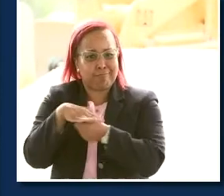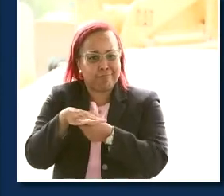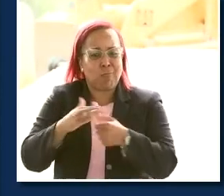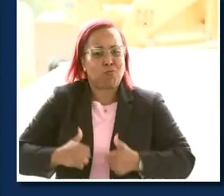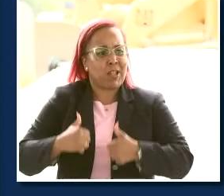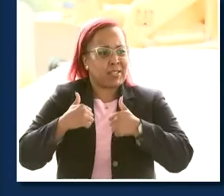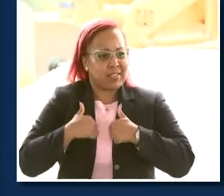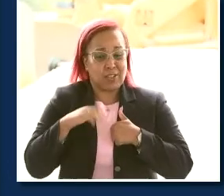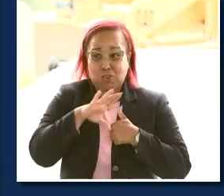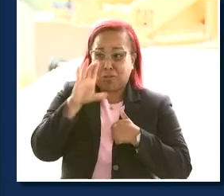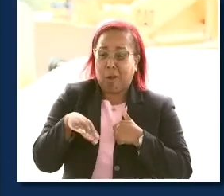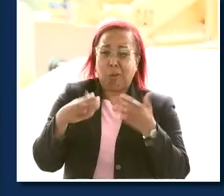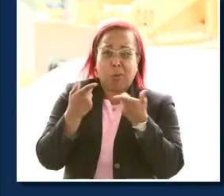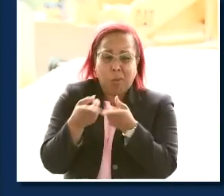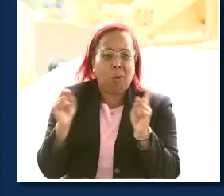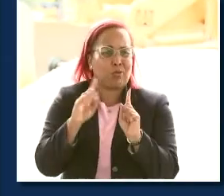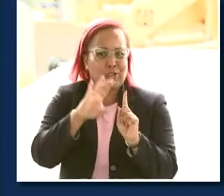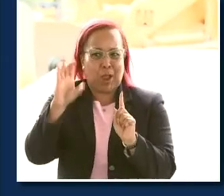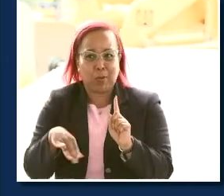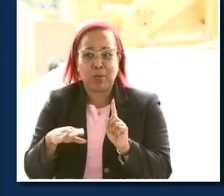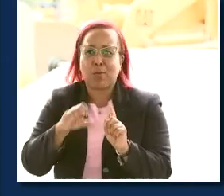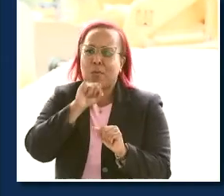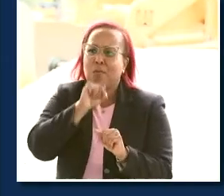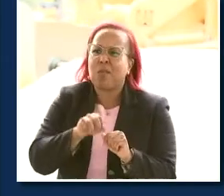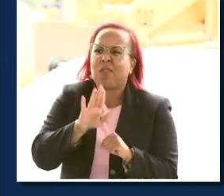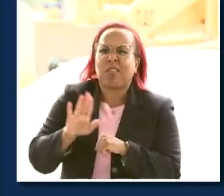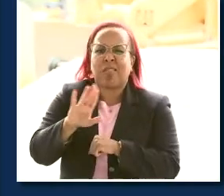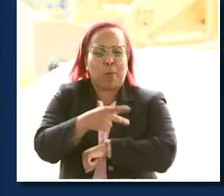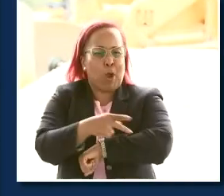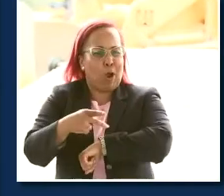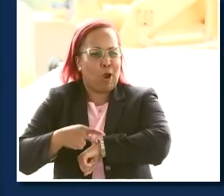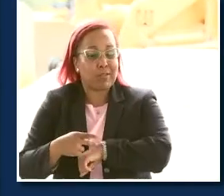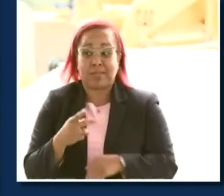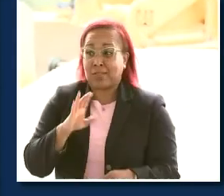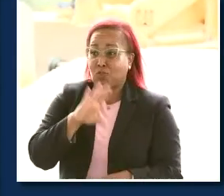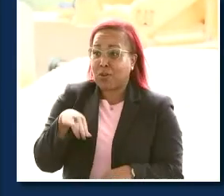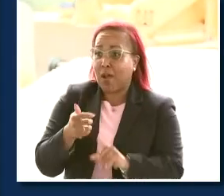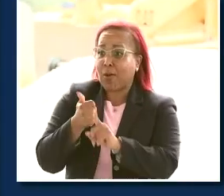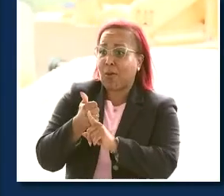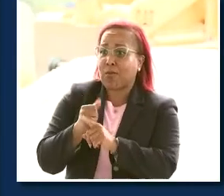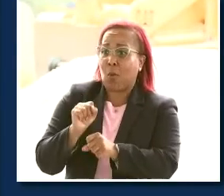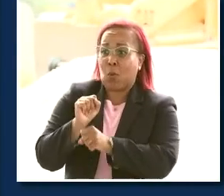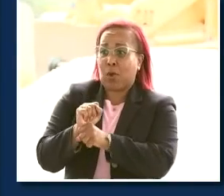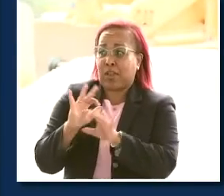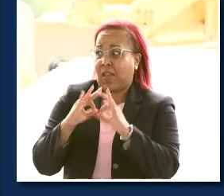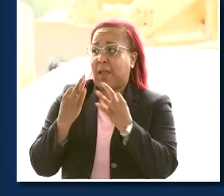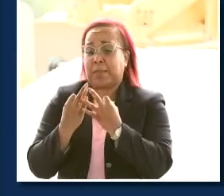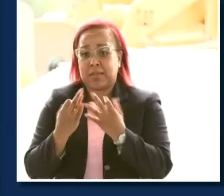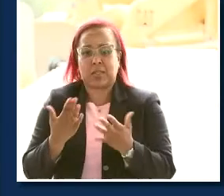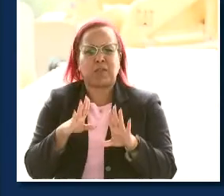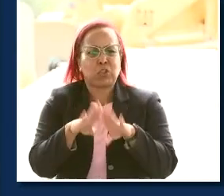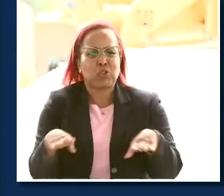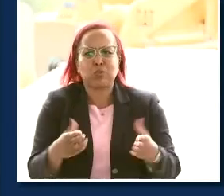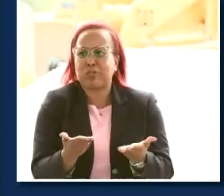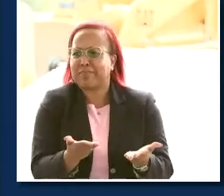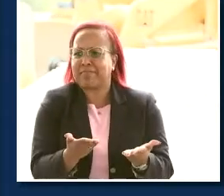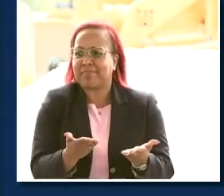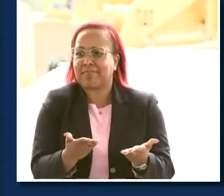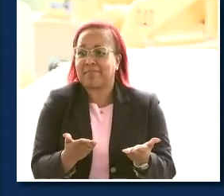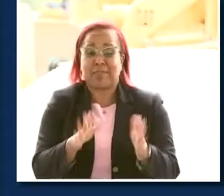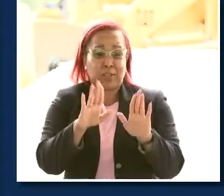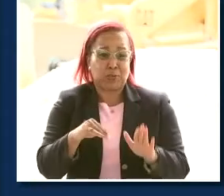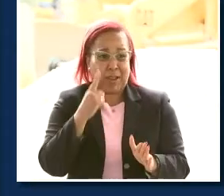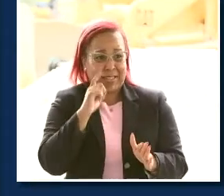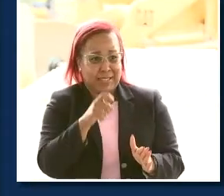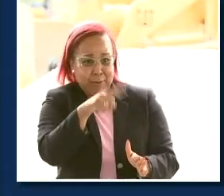residents and Chicago, all Chicagoans who love their parks. You know, for Chicago's working families and for children, which, you know, it's great